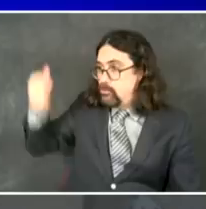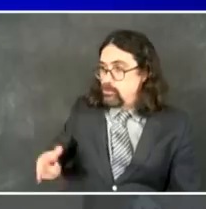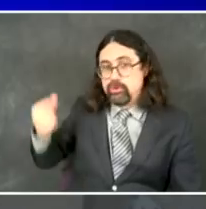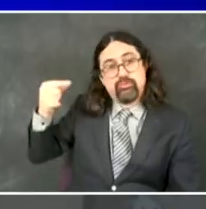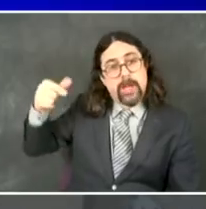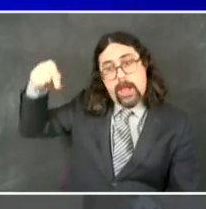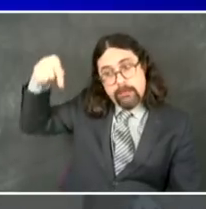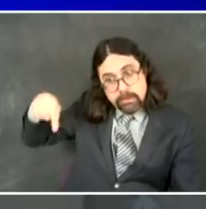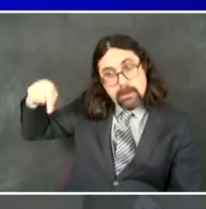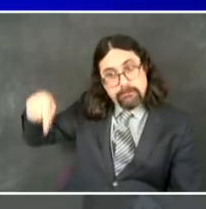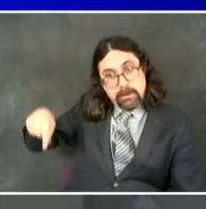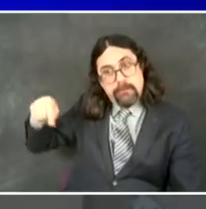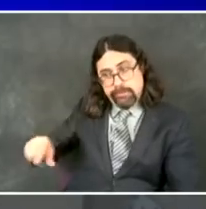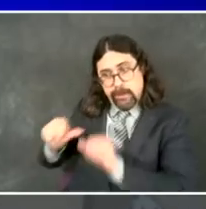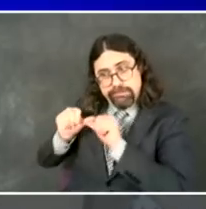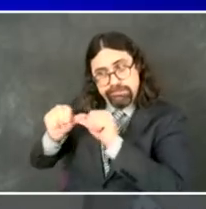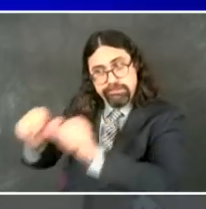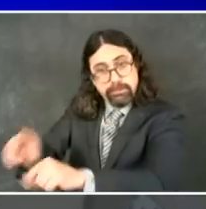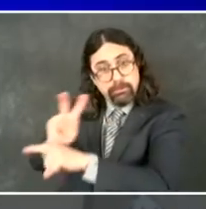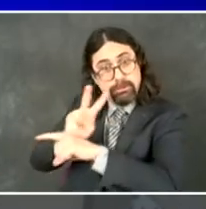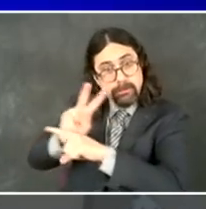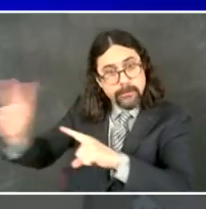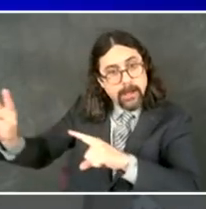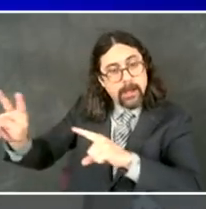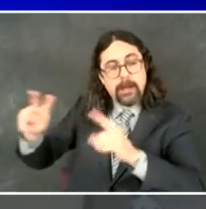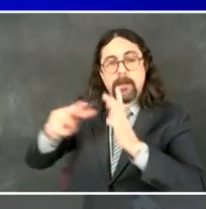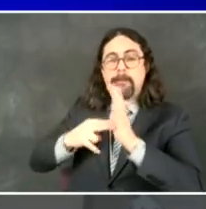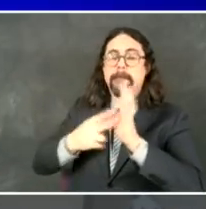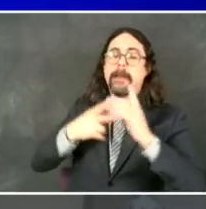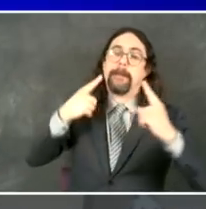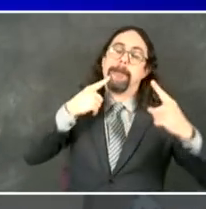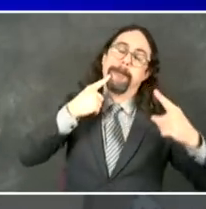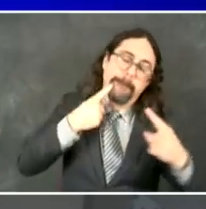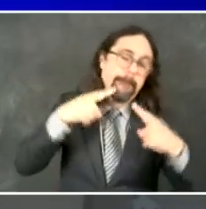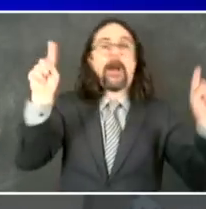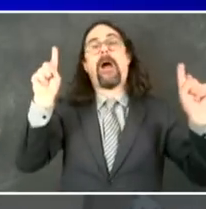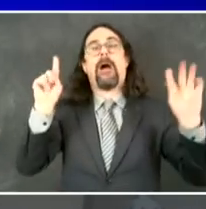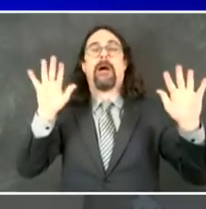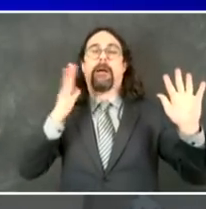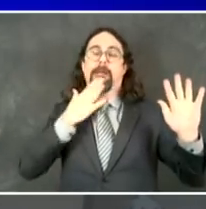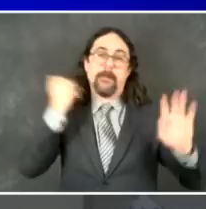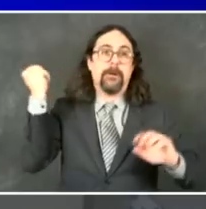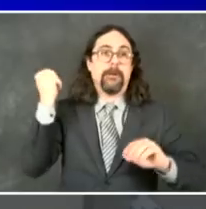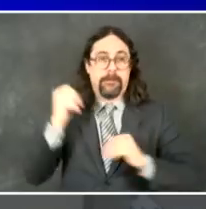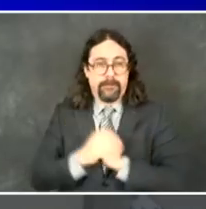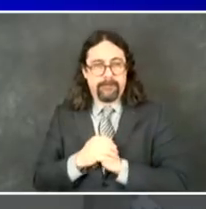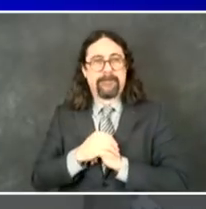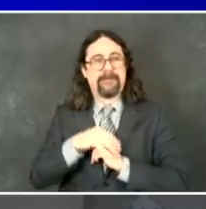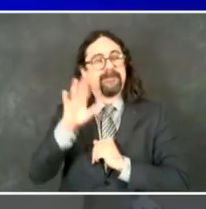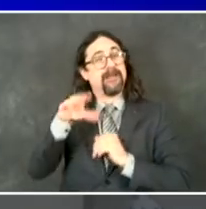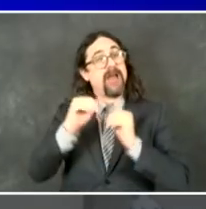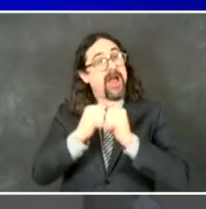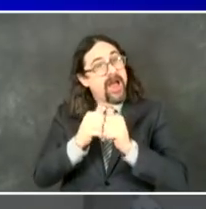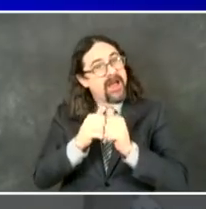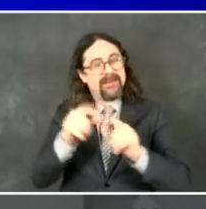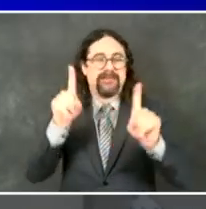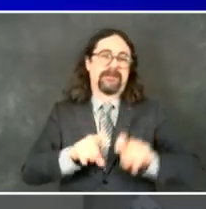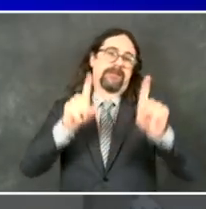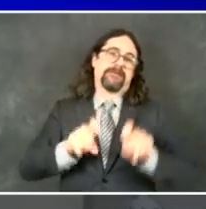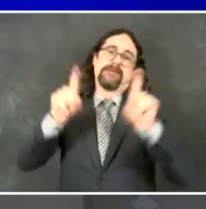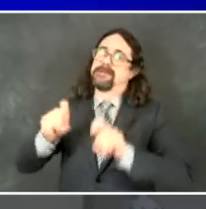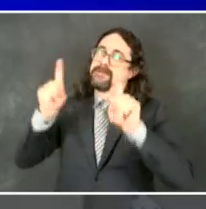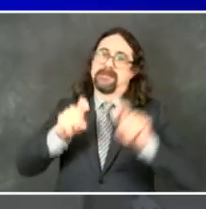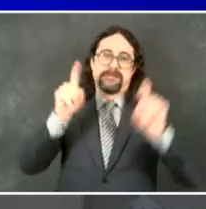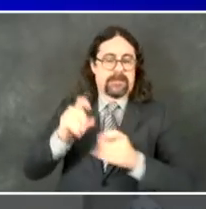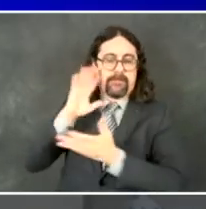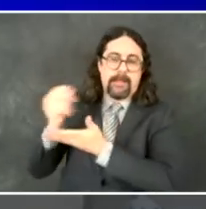So, of course, once you have the testing more and more widespread, you need that ability to trace the contacts of